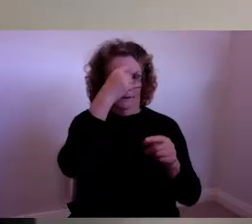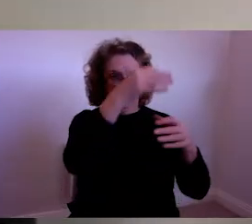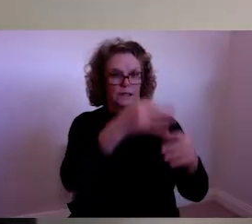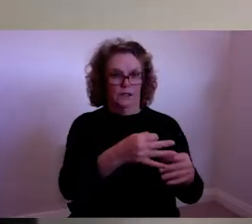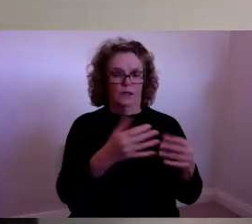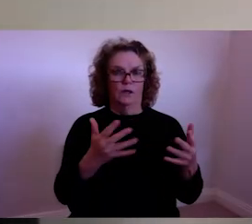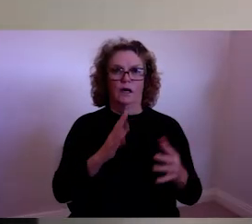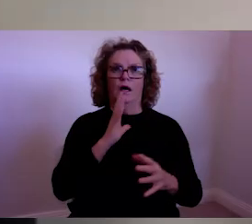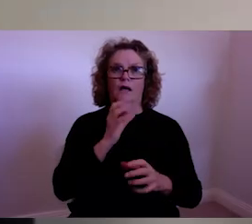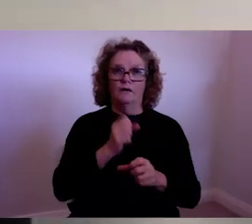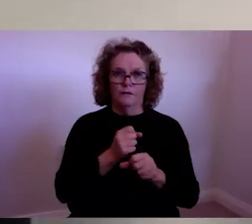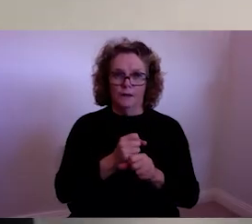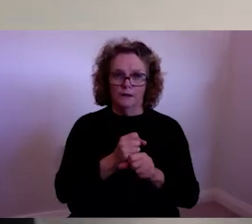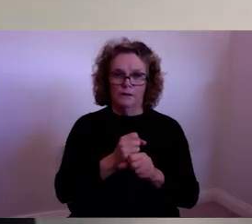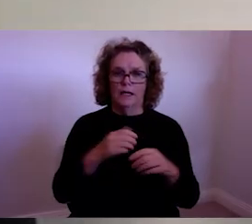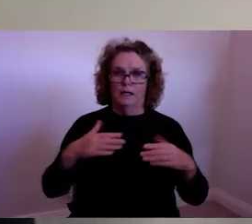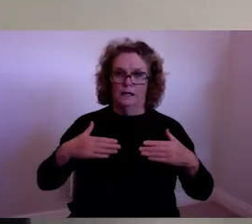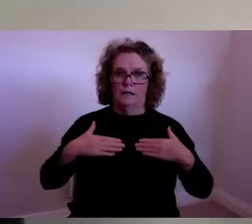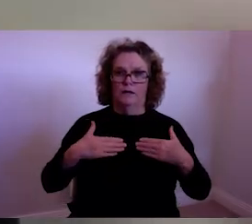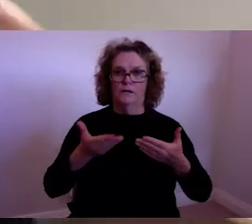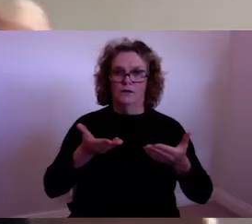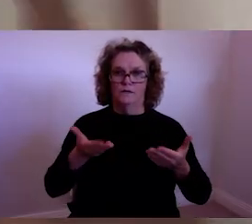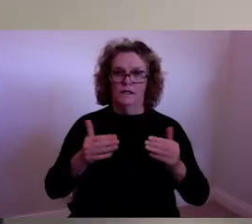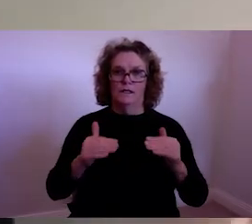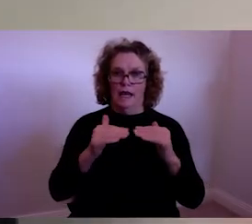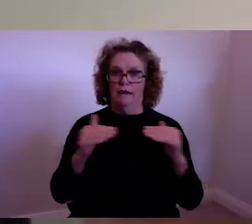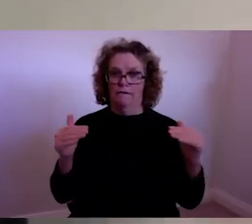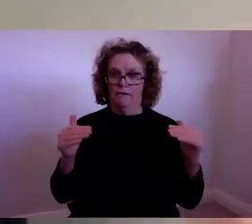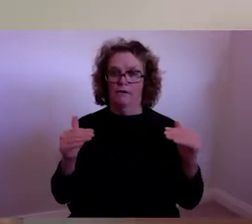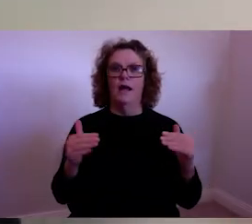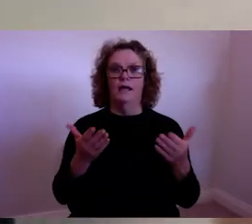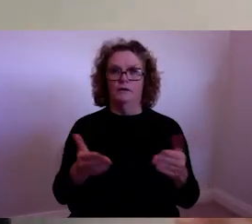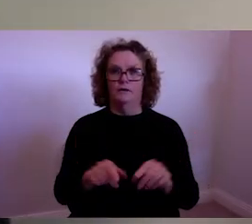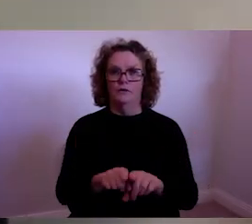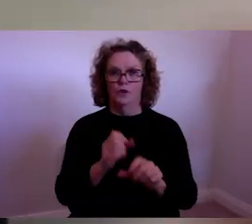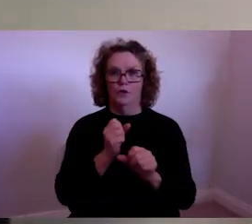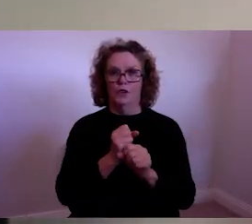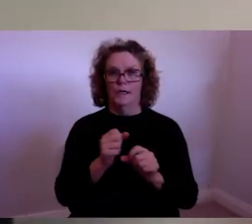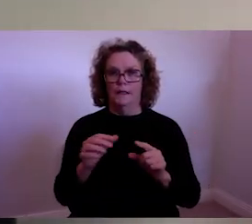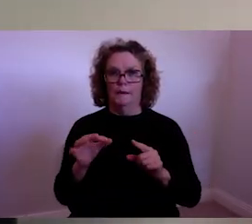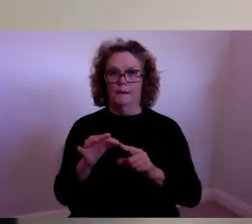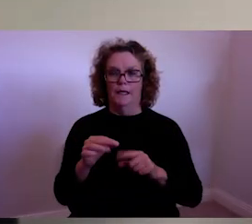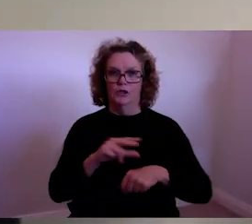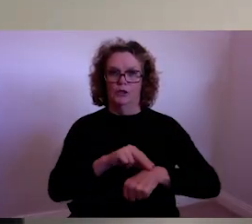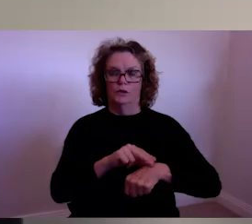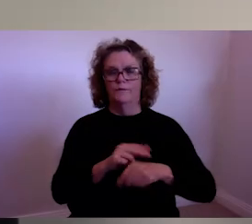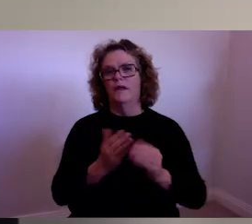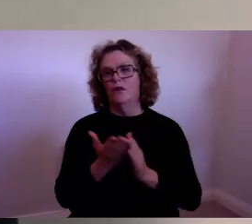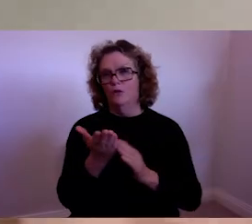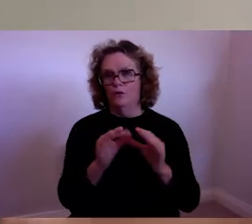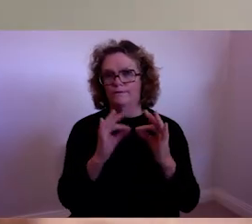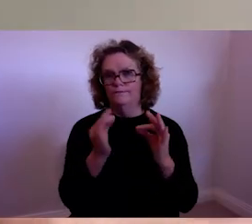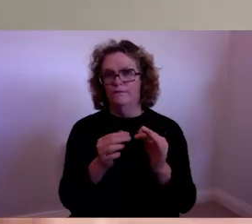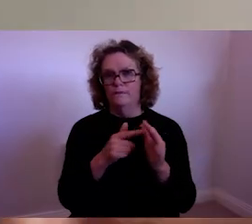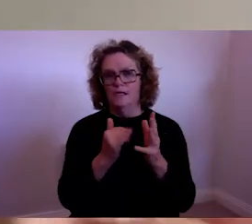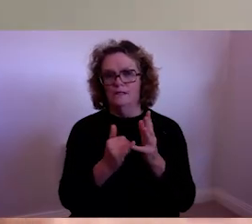service levels, and to GP levels. So and through sort of the associations as well, so that there can be